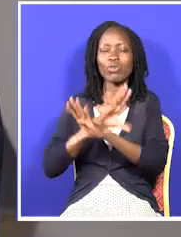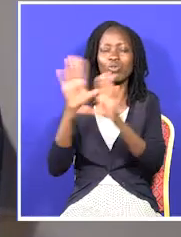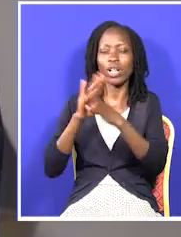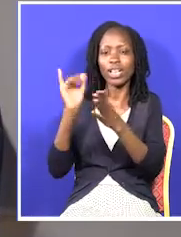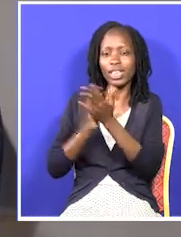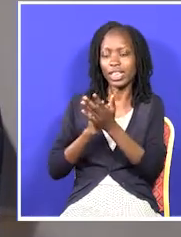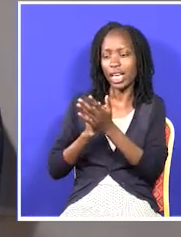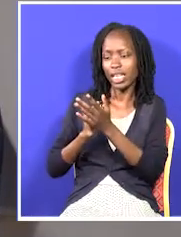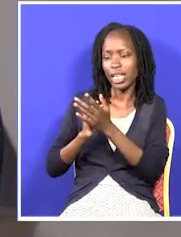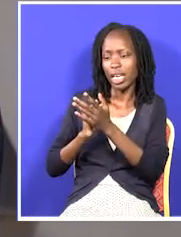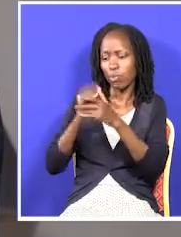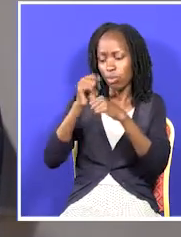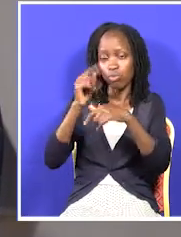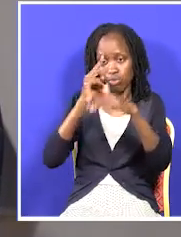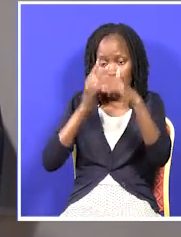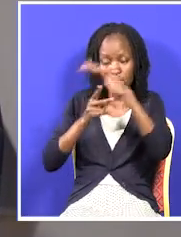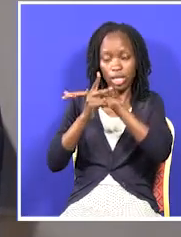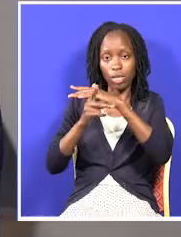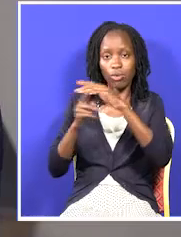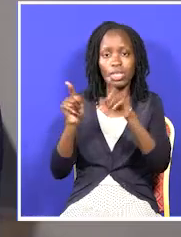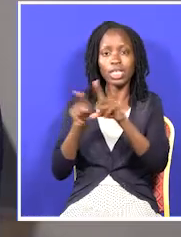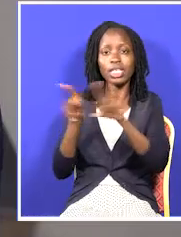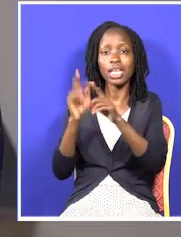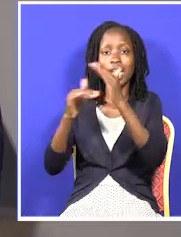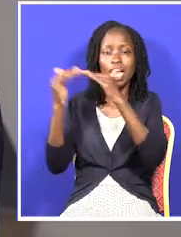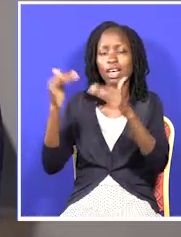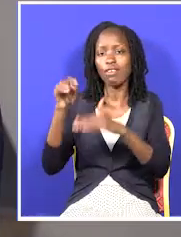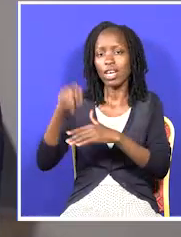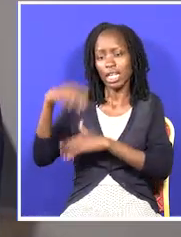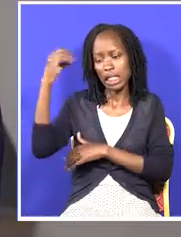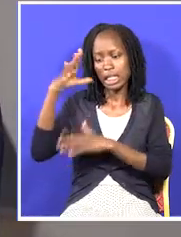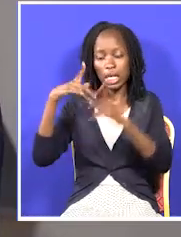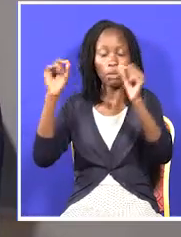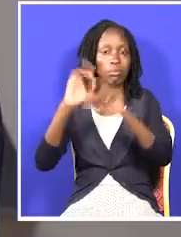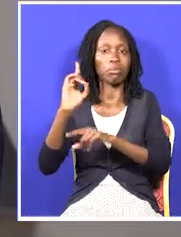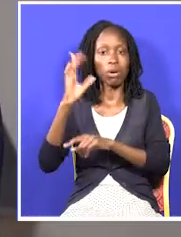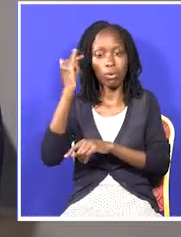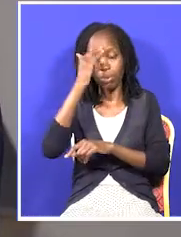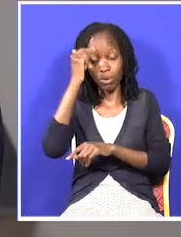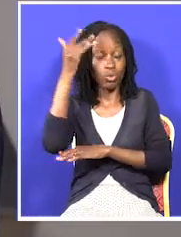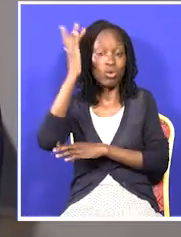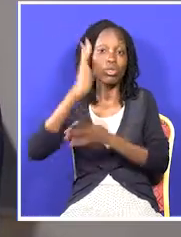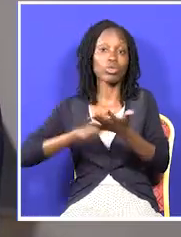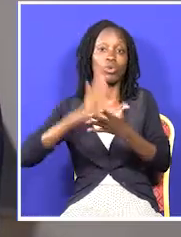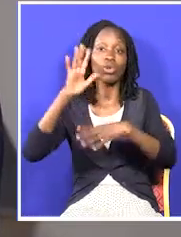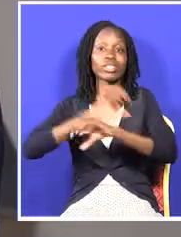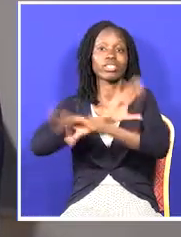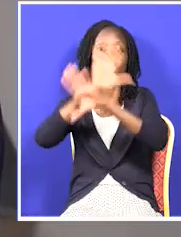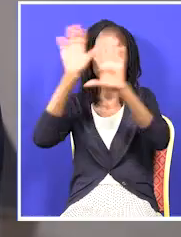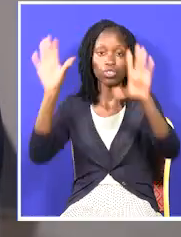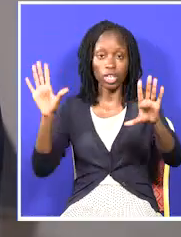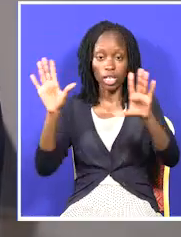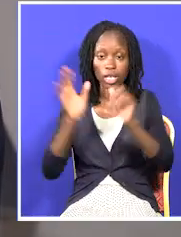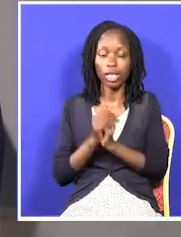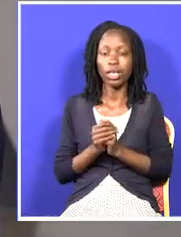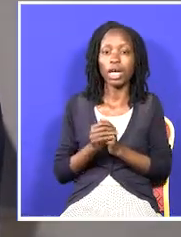it looks like glass you can see through. In heaven, there's no need of the sun or moon, for instead, the glory of God